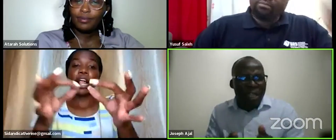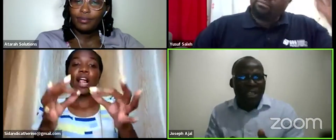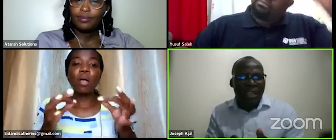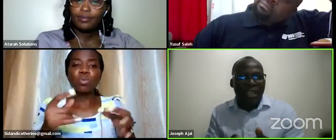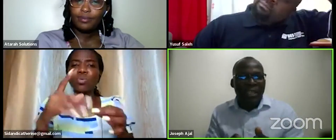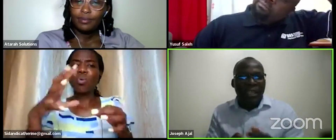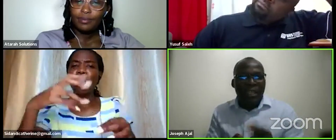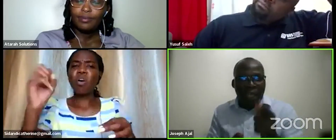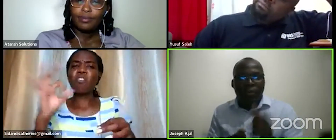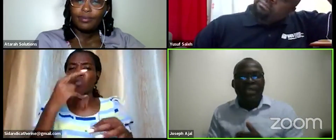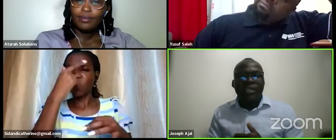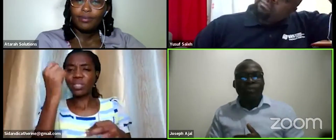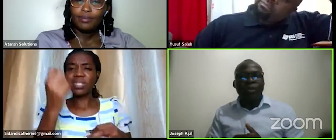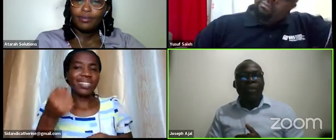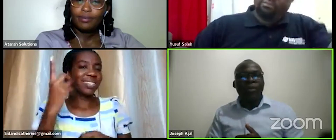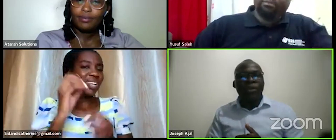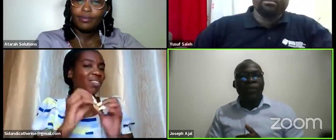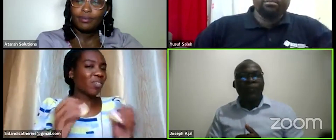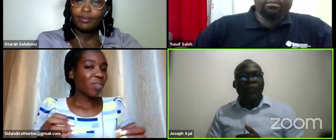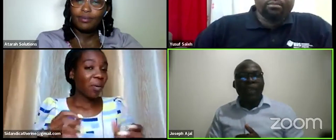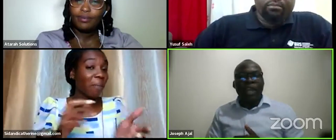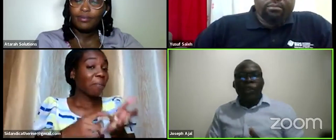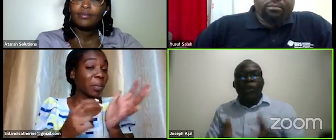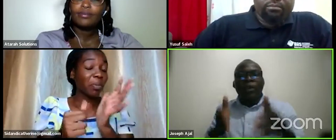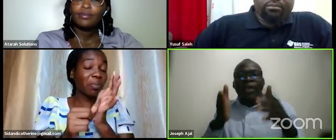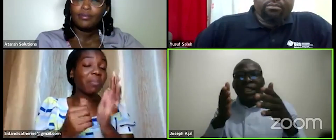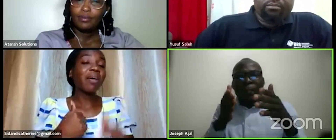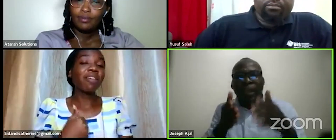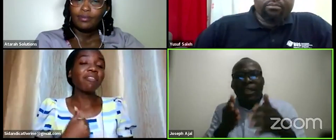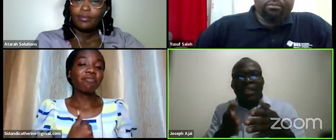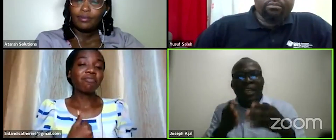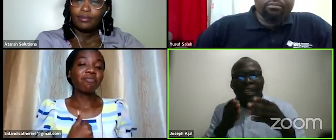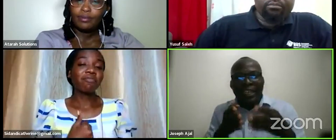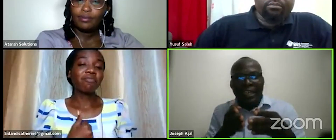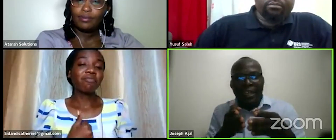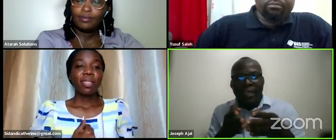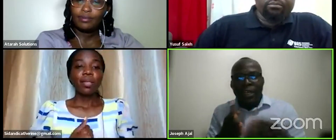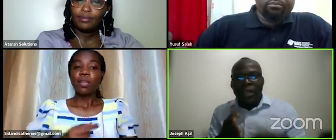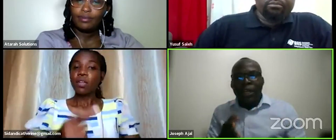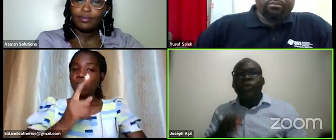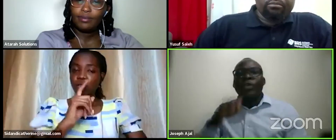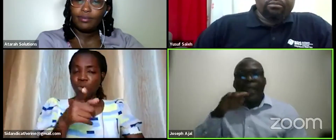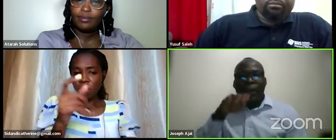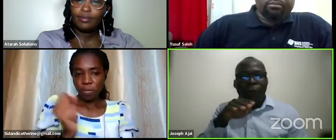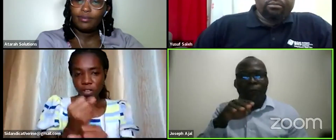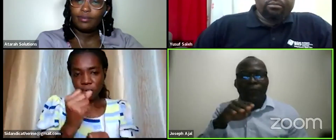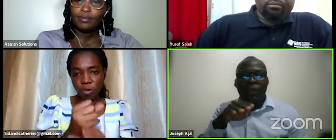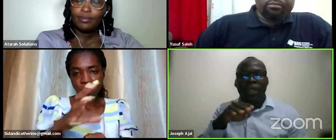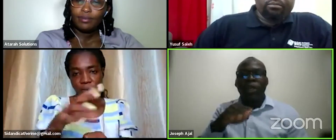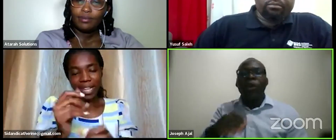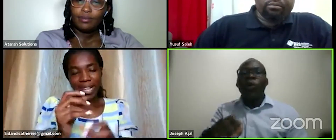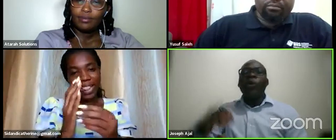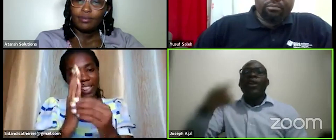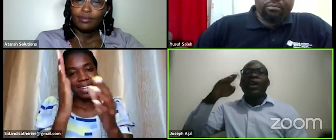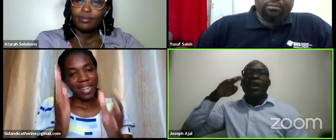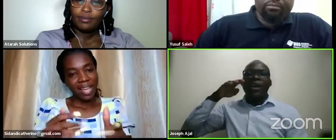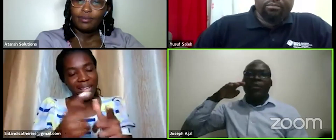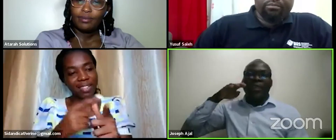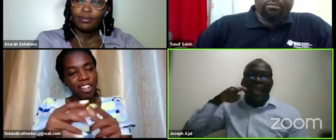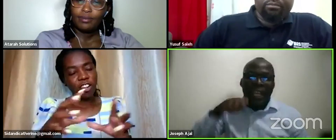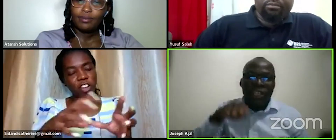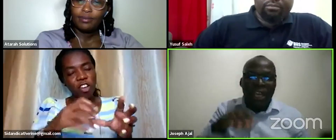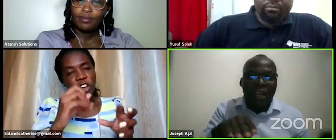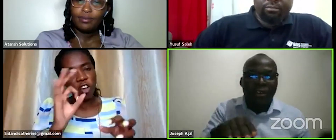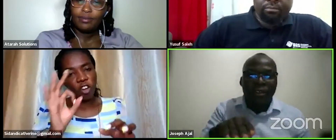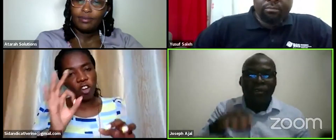don't understand? That means there's a problem with you. So you cannot expect as a leader to take off on